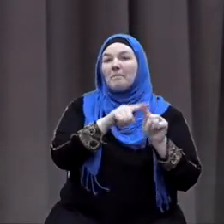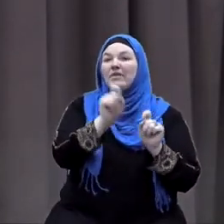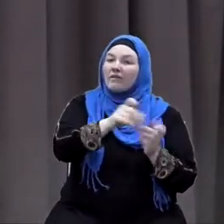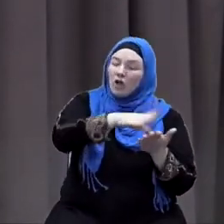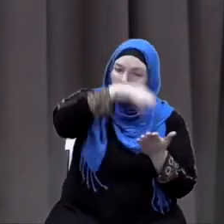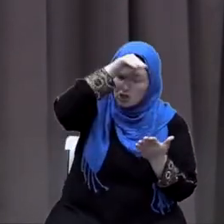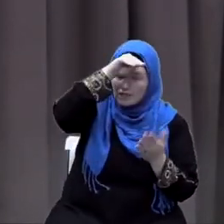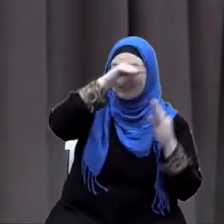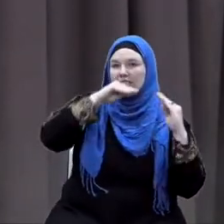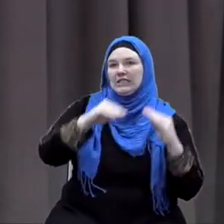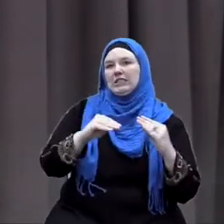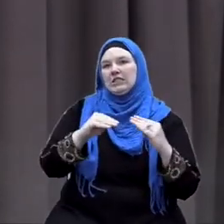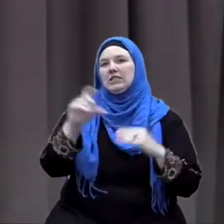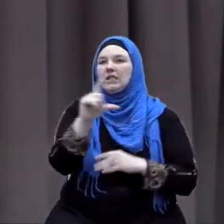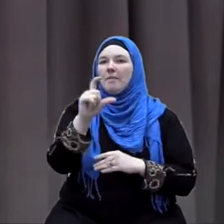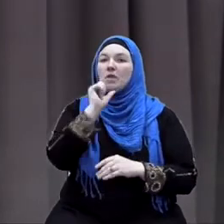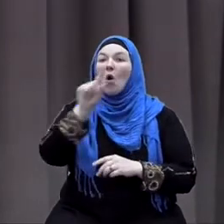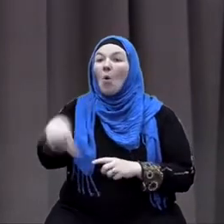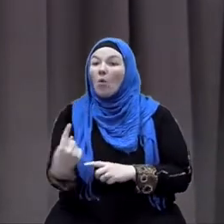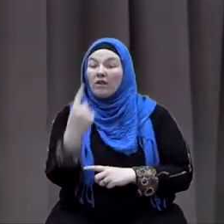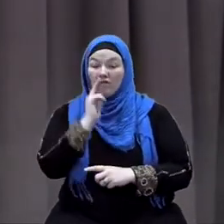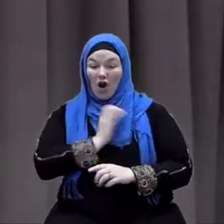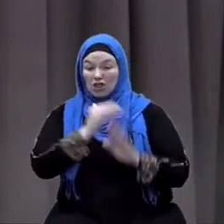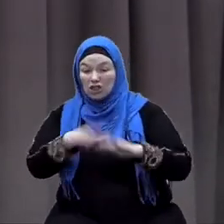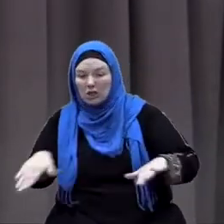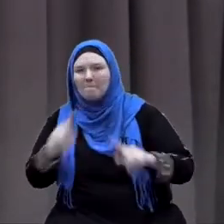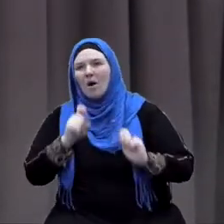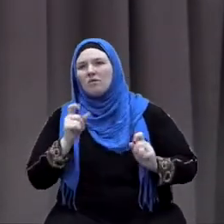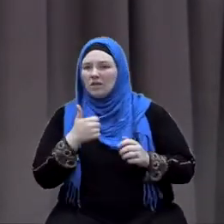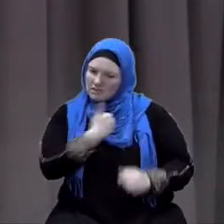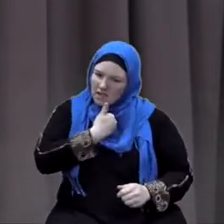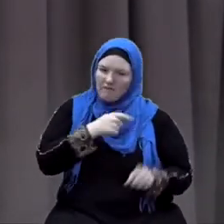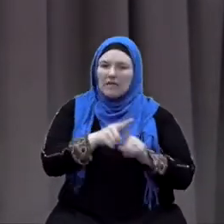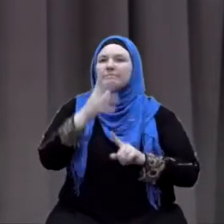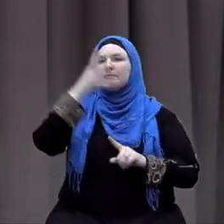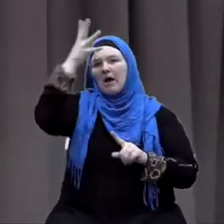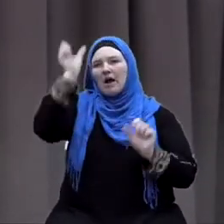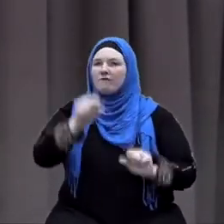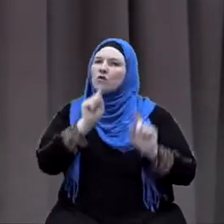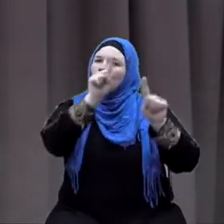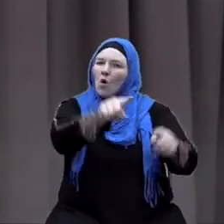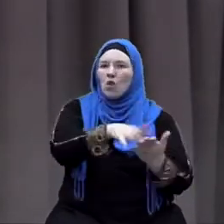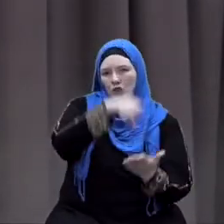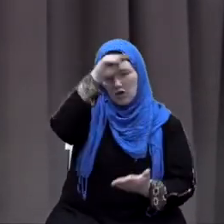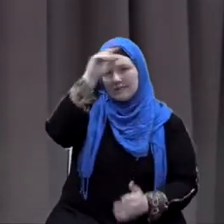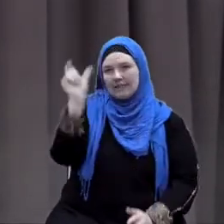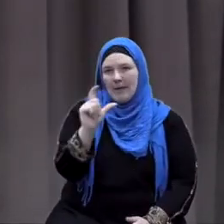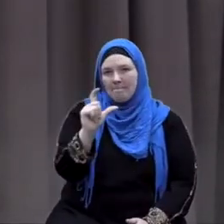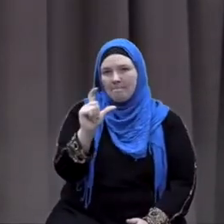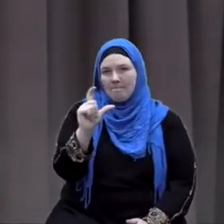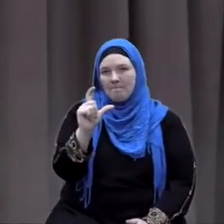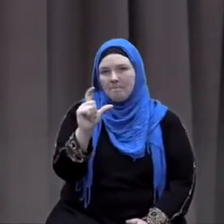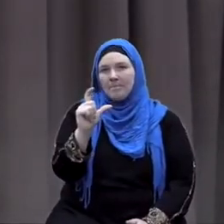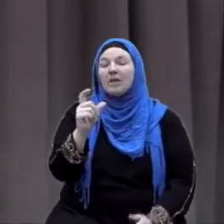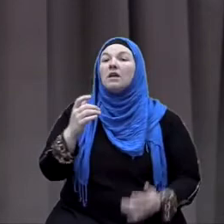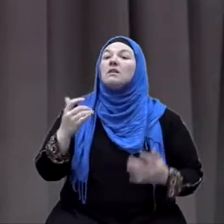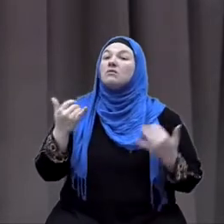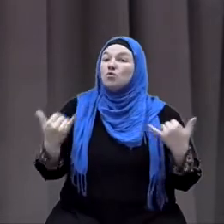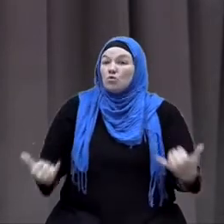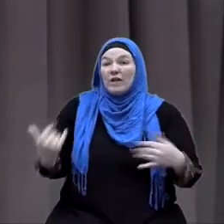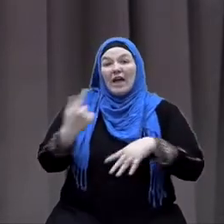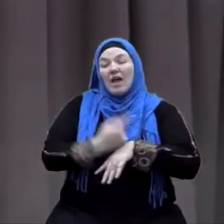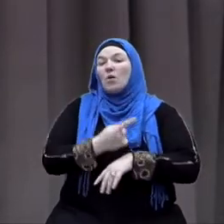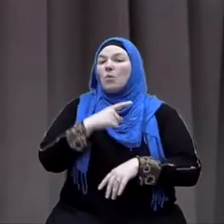Islam, not only to our children, but to each other. Until today, we do not have someone